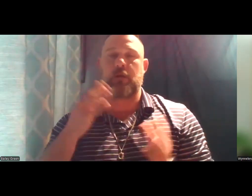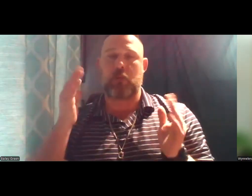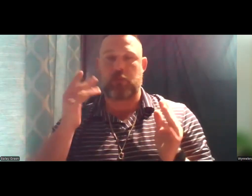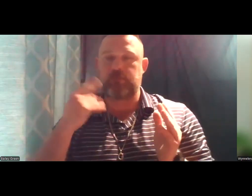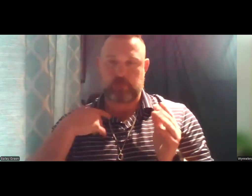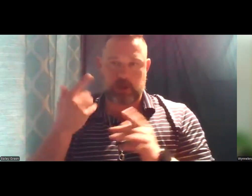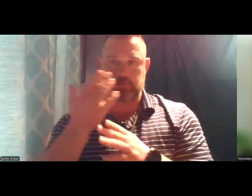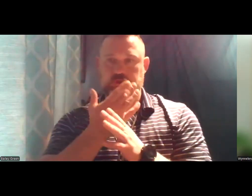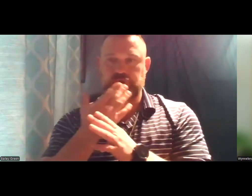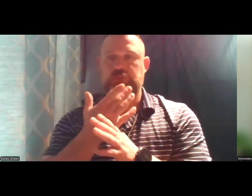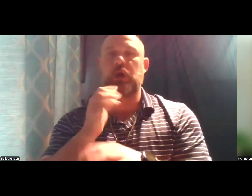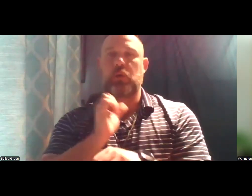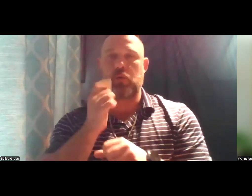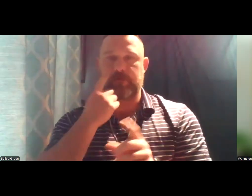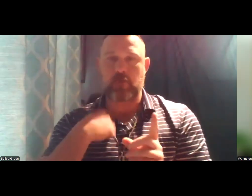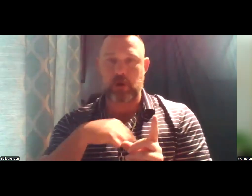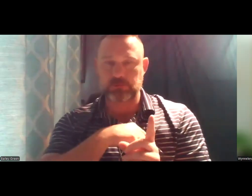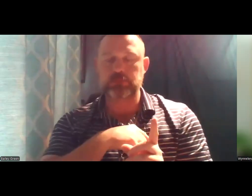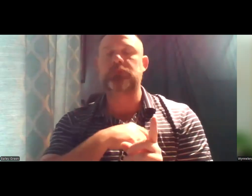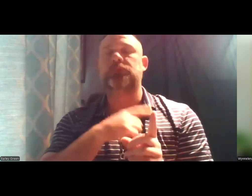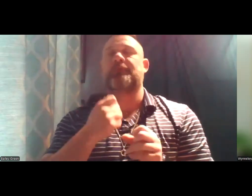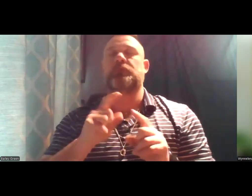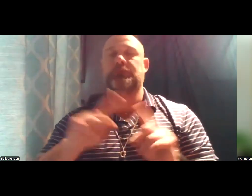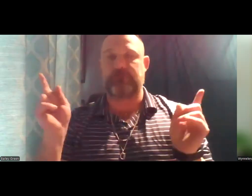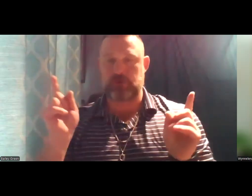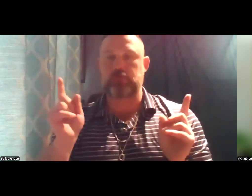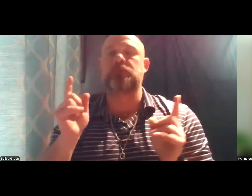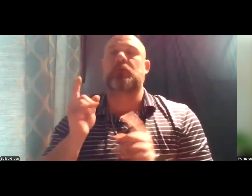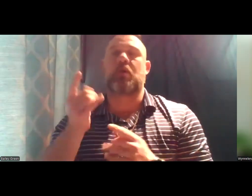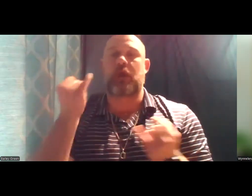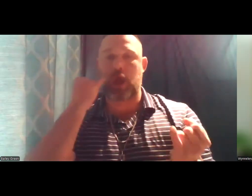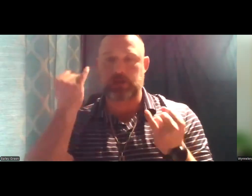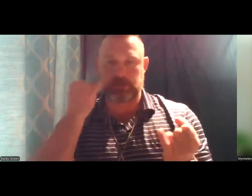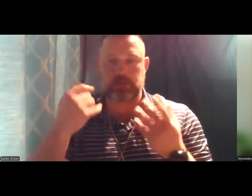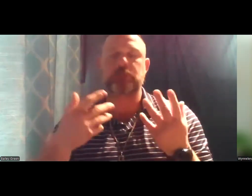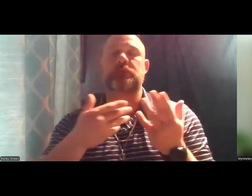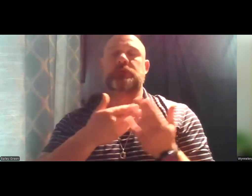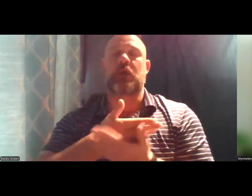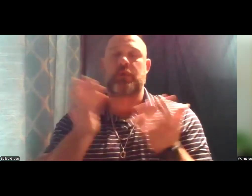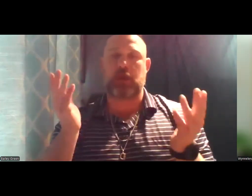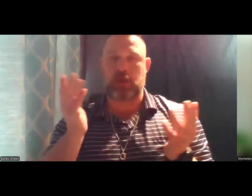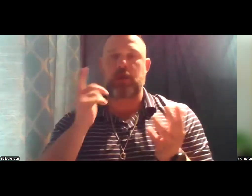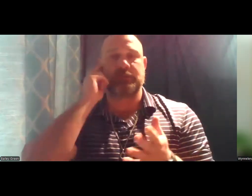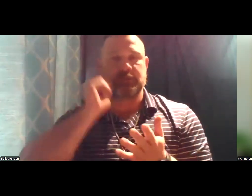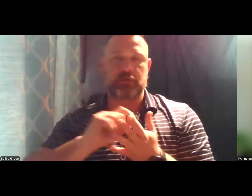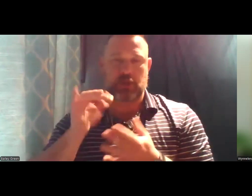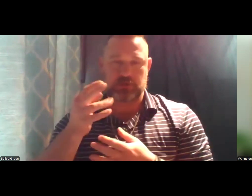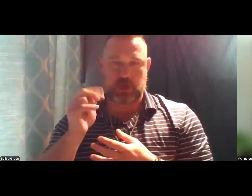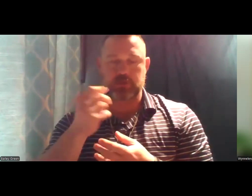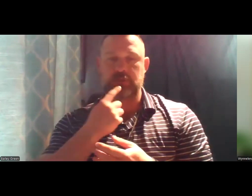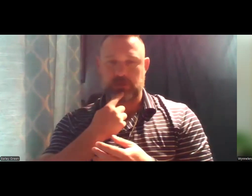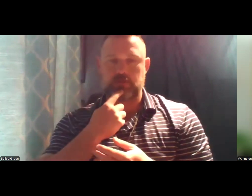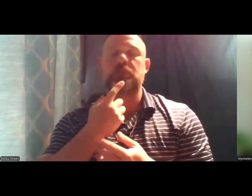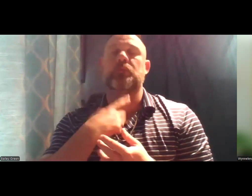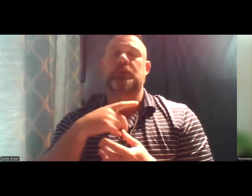share what worked for us. Everybody's different. So all the ideas out there, as Secretary Johnson said, we